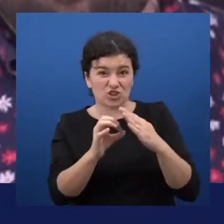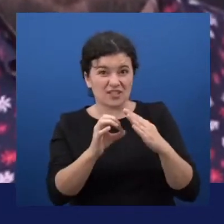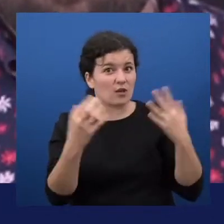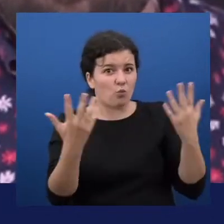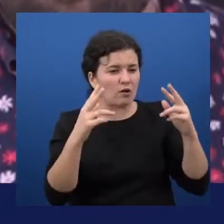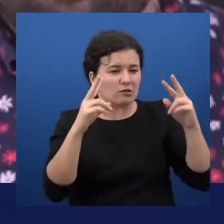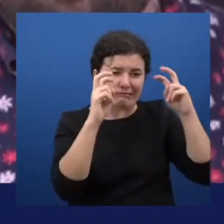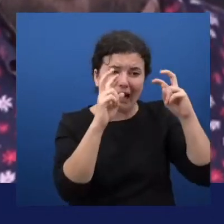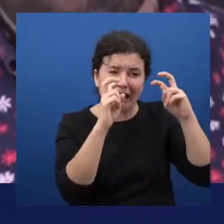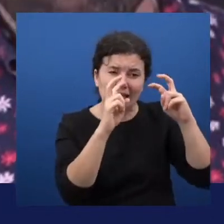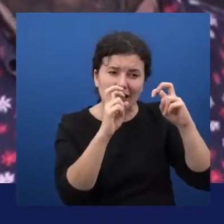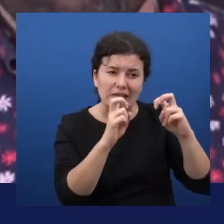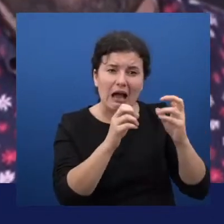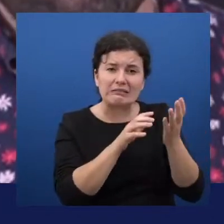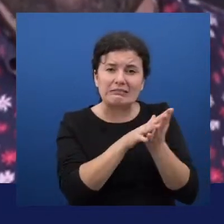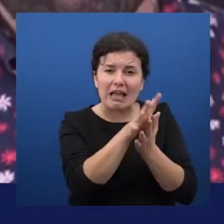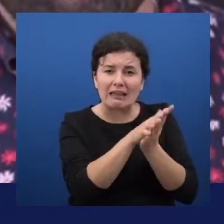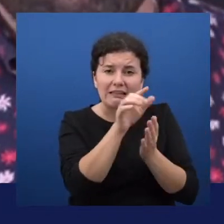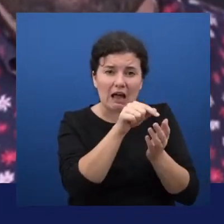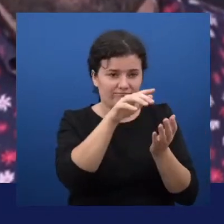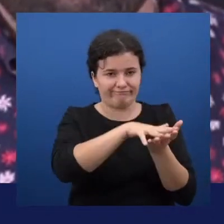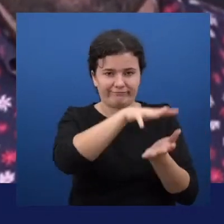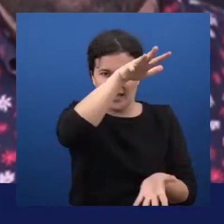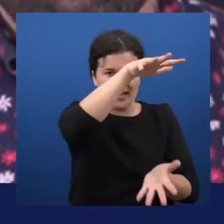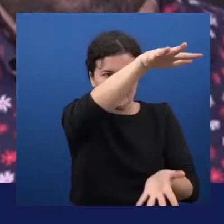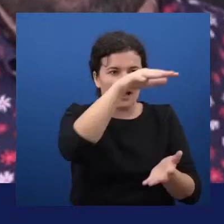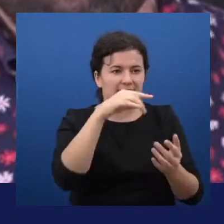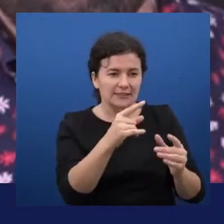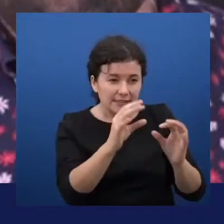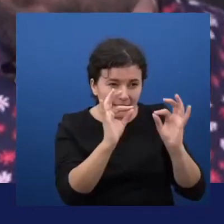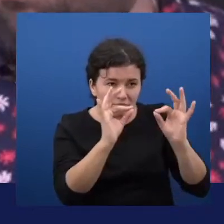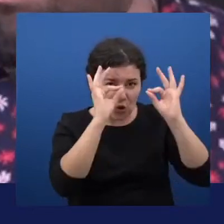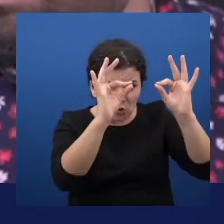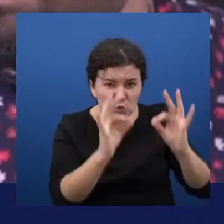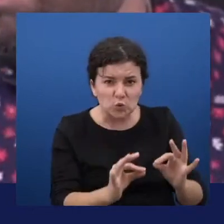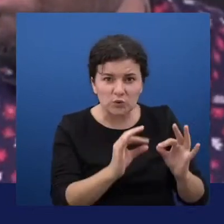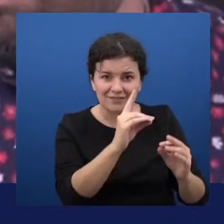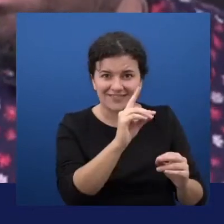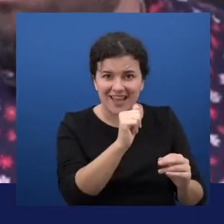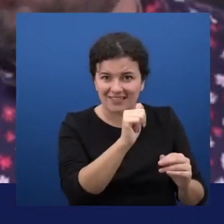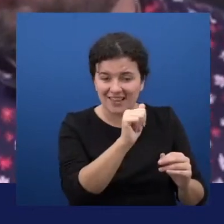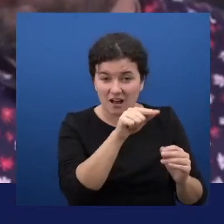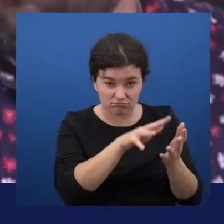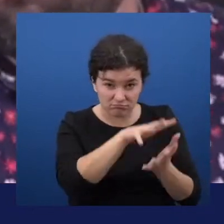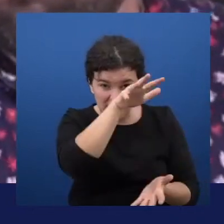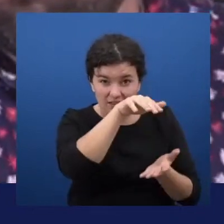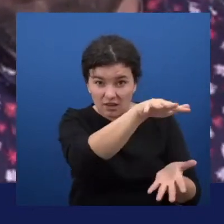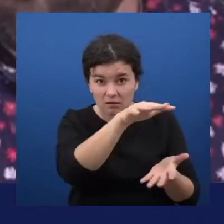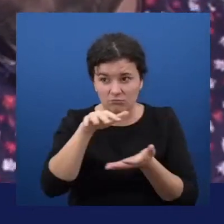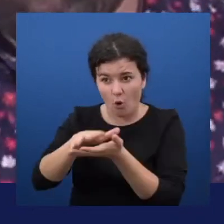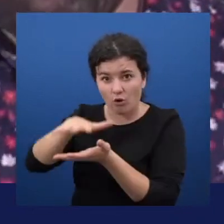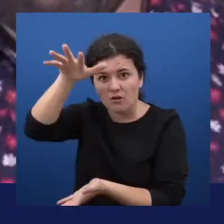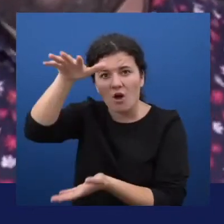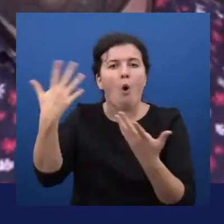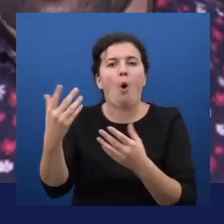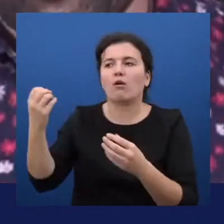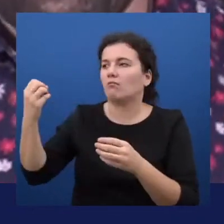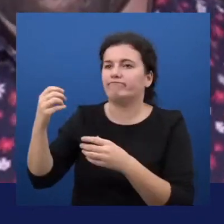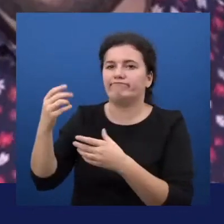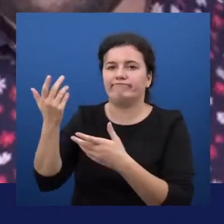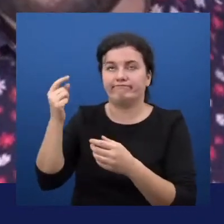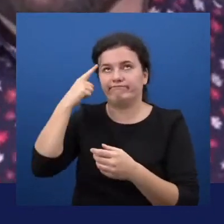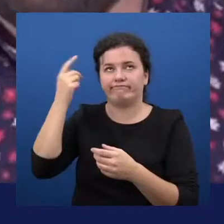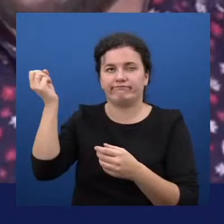part. Do you know what you have? Do you know the nutritional content of this data set? Yeah,